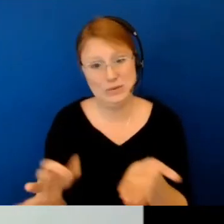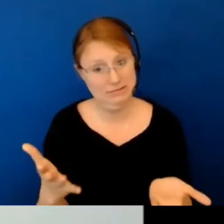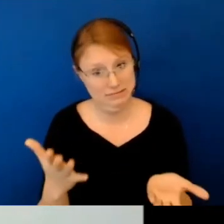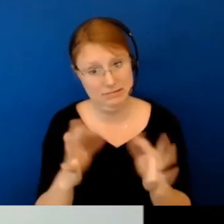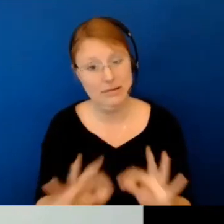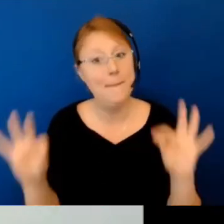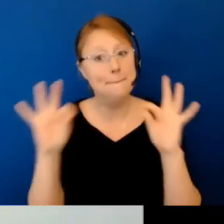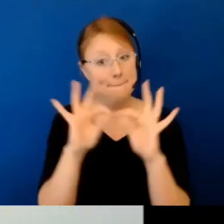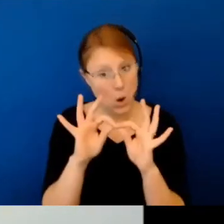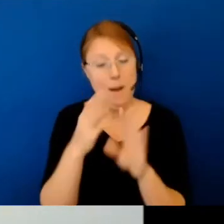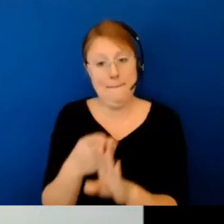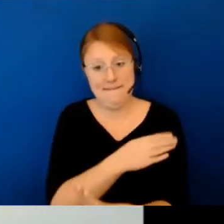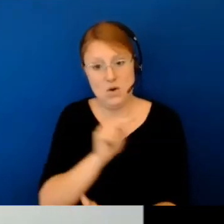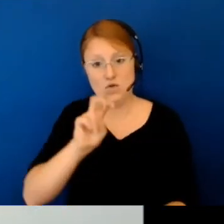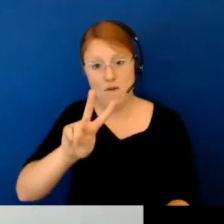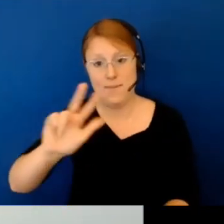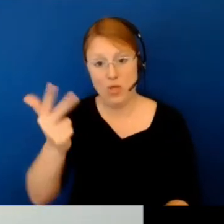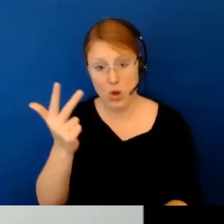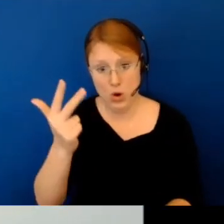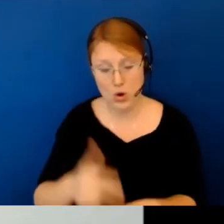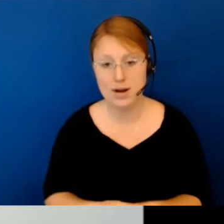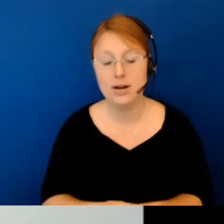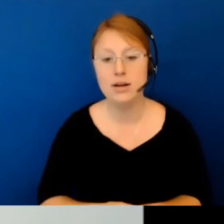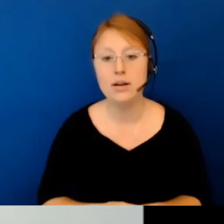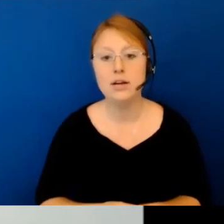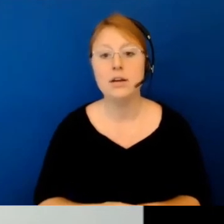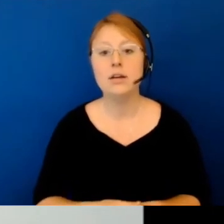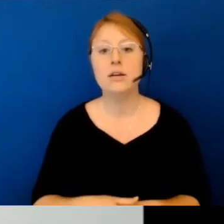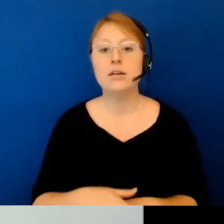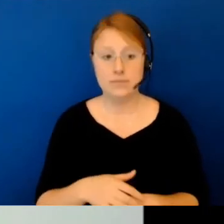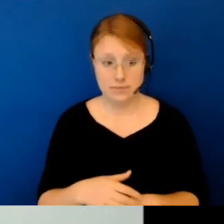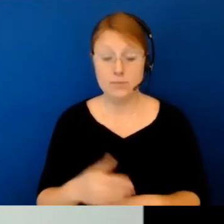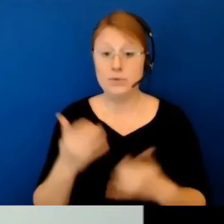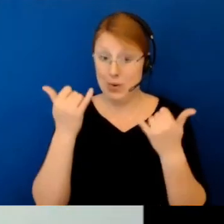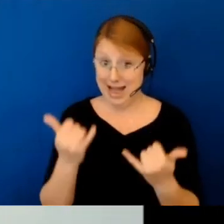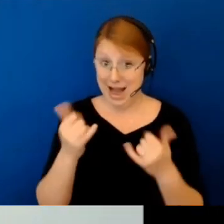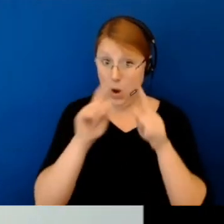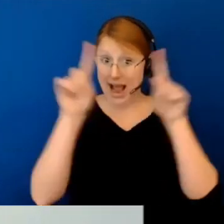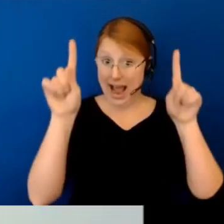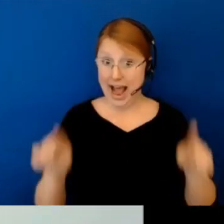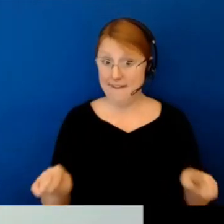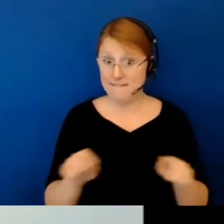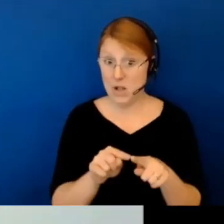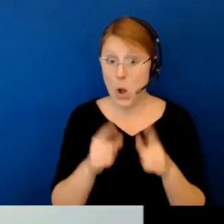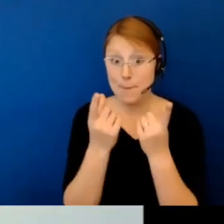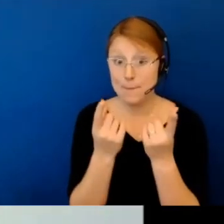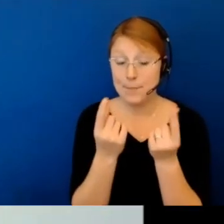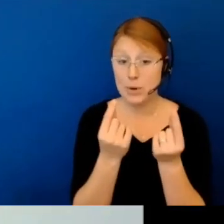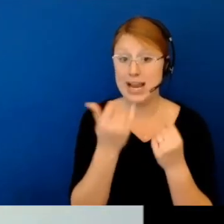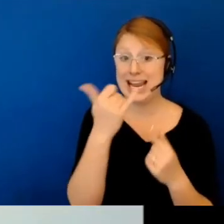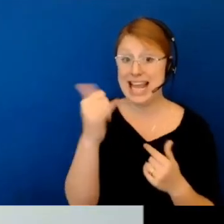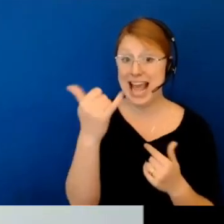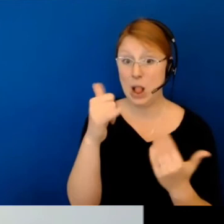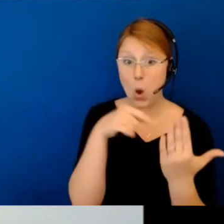please include your completed and printed ballot, which must be inserted and received by the local